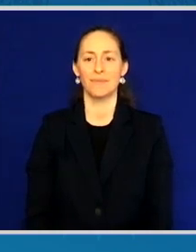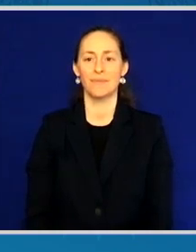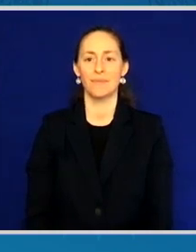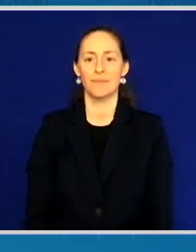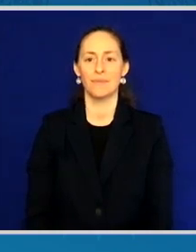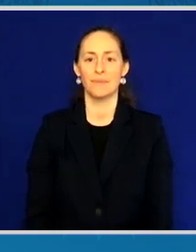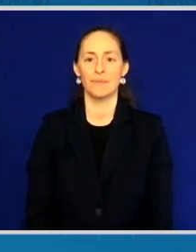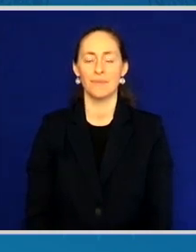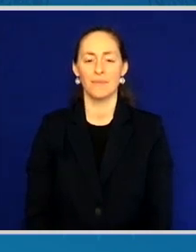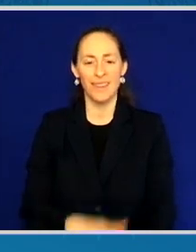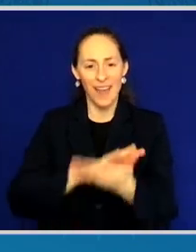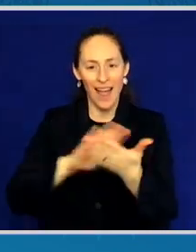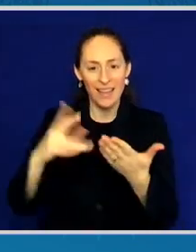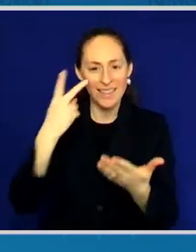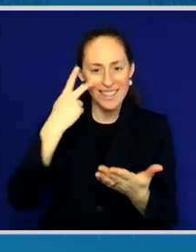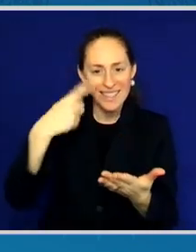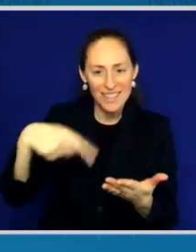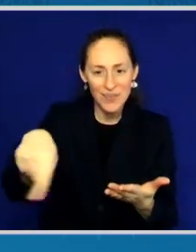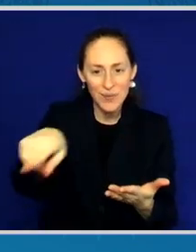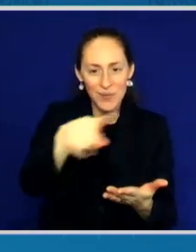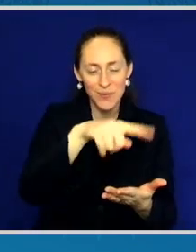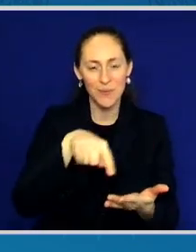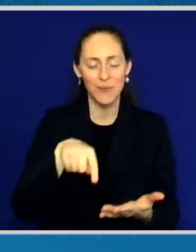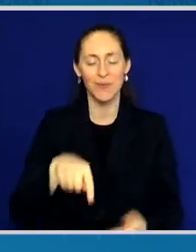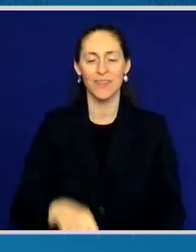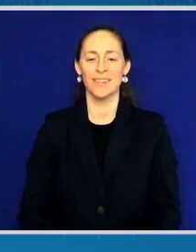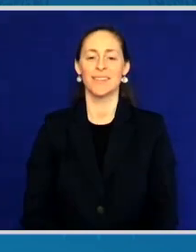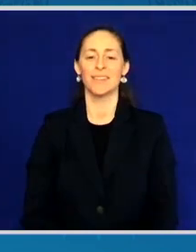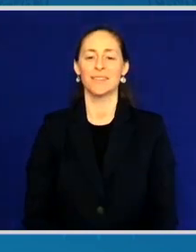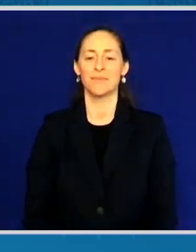see you. Troy, good to see you again.